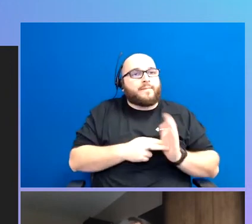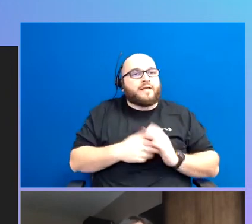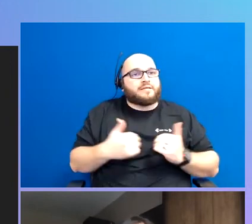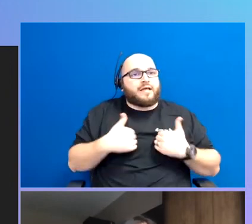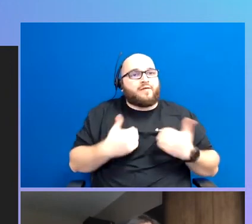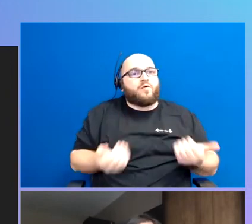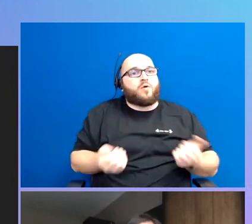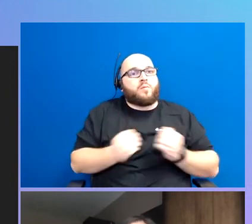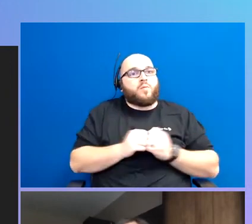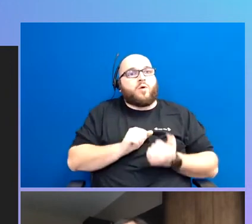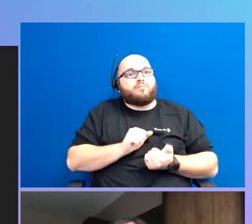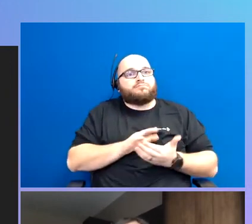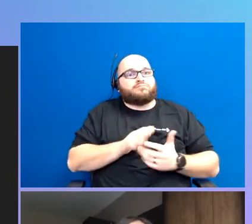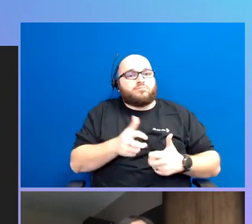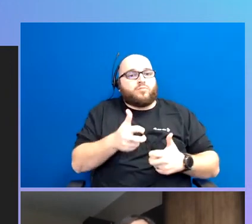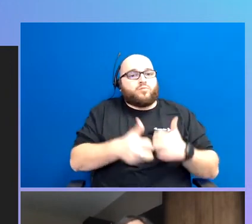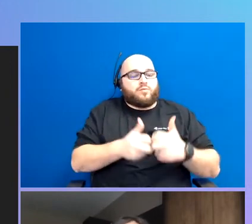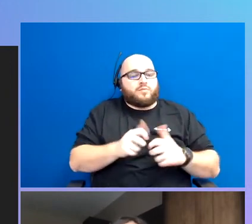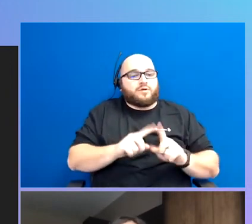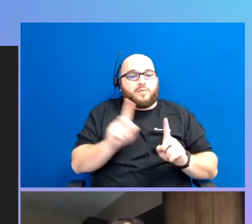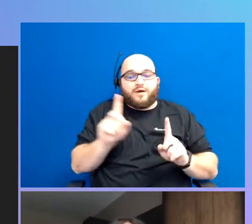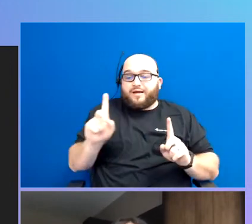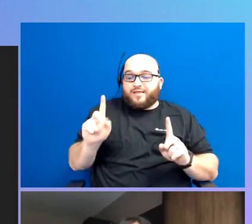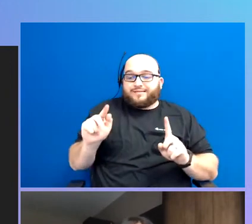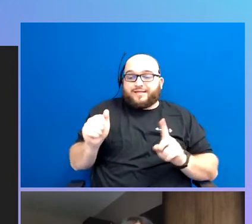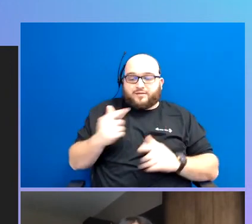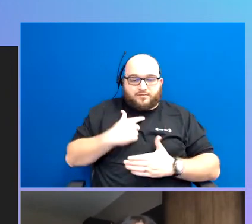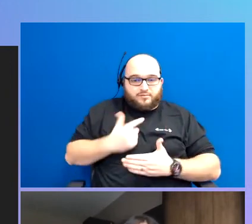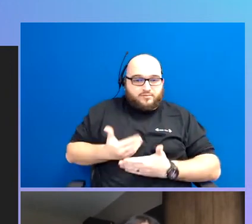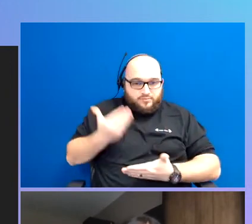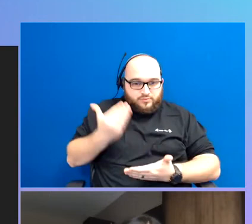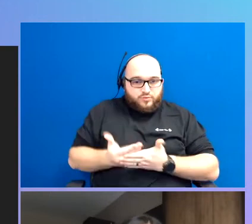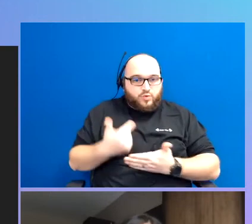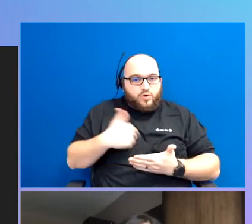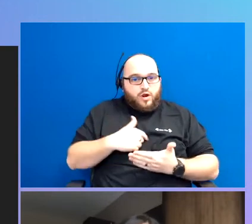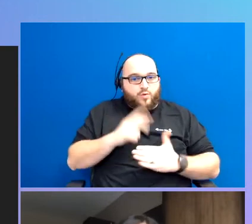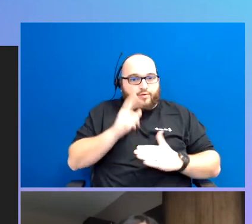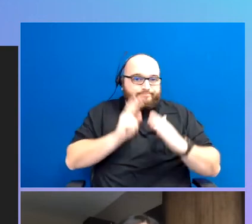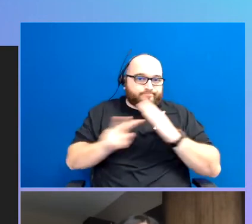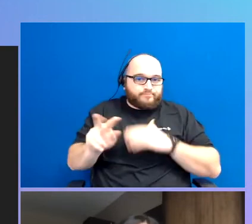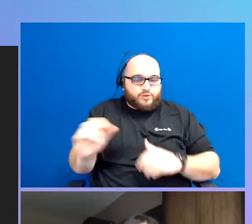there. But the data just continues to prove that hypothesis as well.